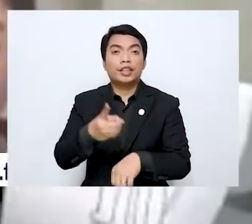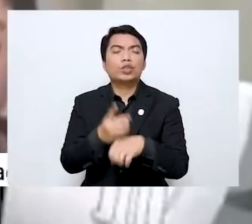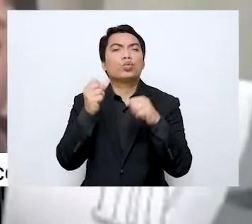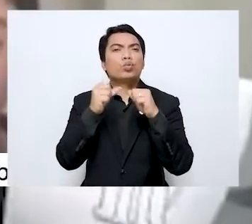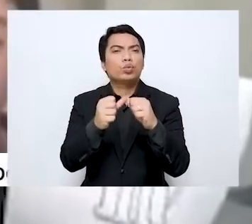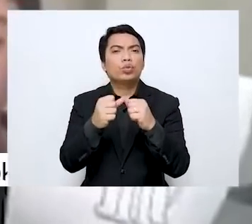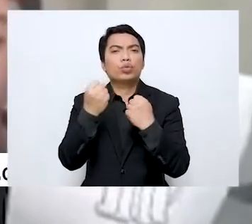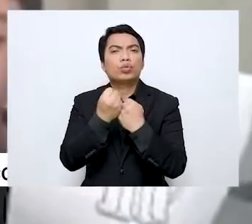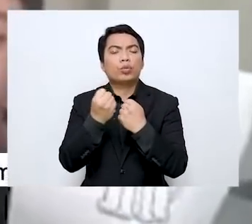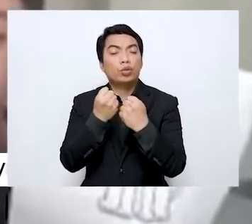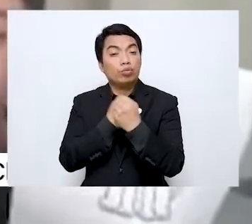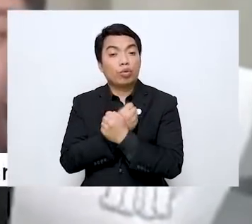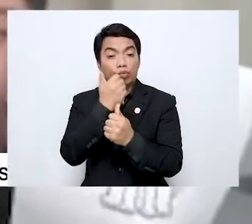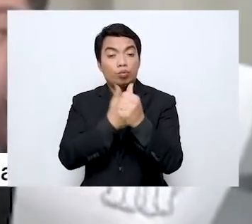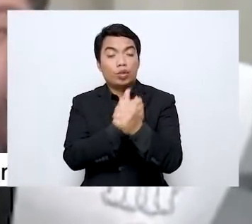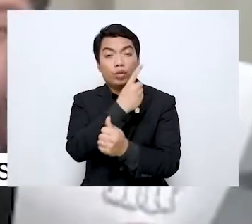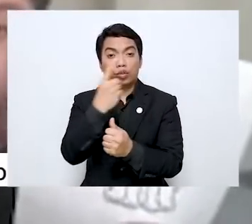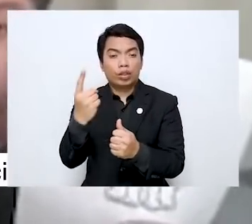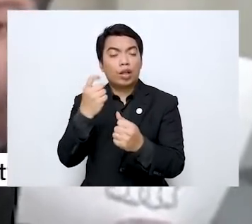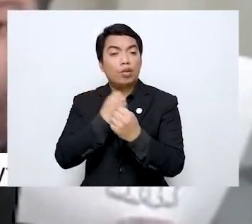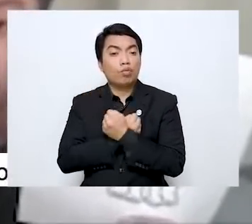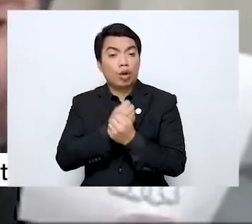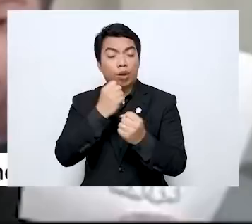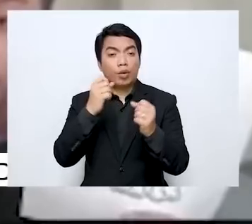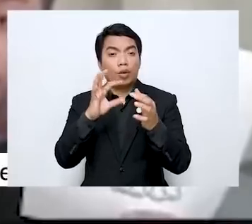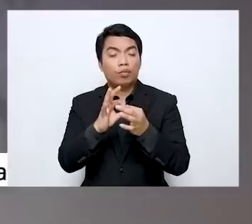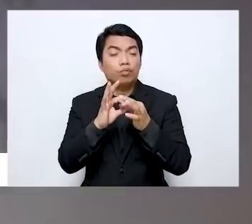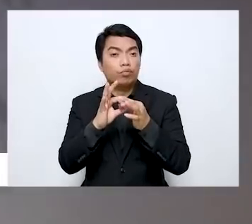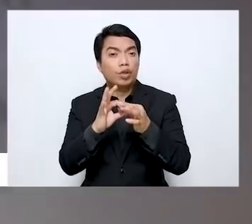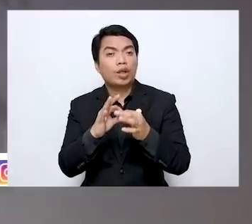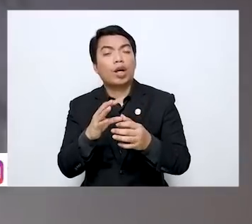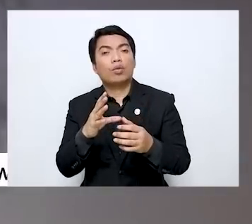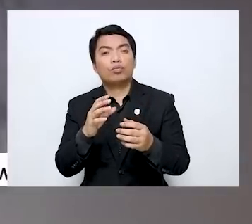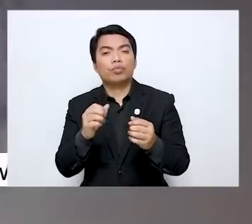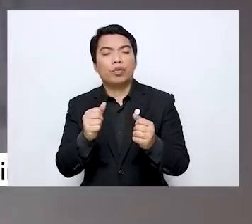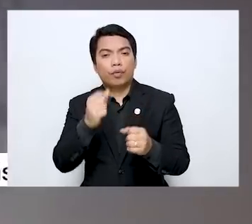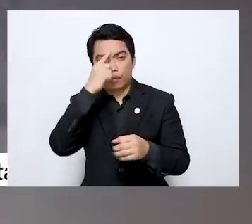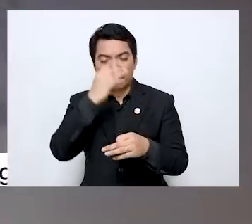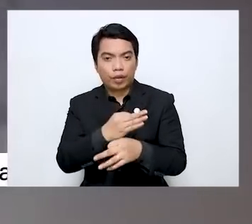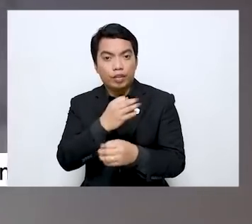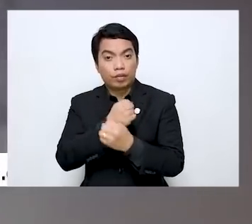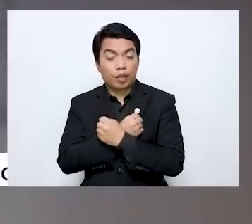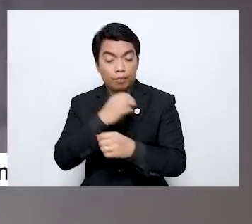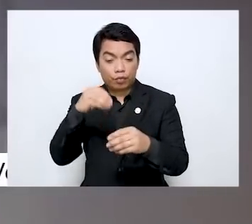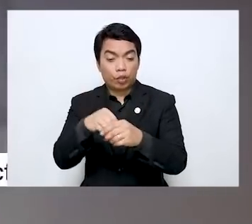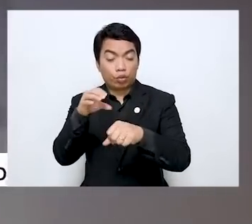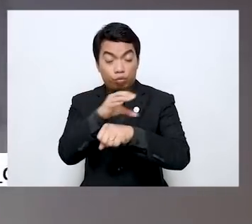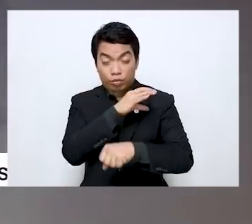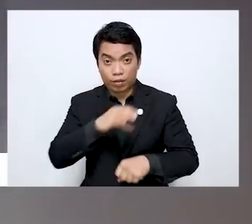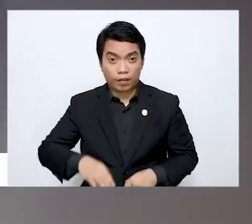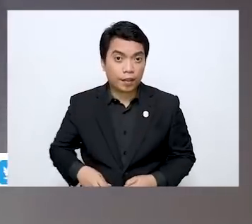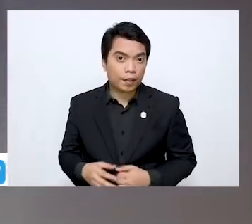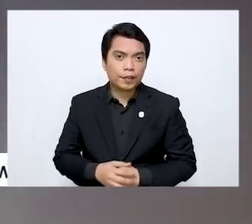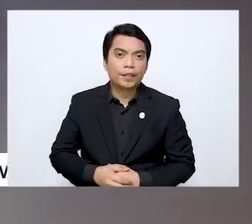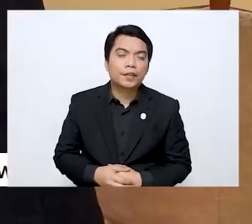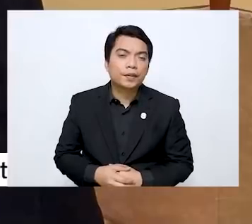and love for one another, within the brotherhood in one faith and one love, inside the Church of Christ.